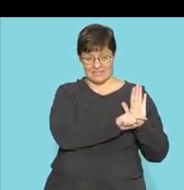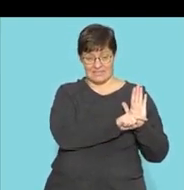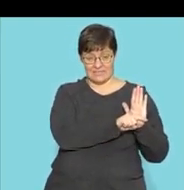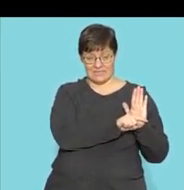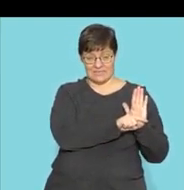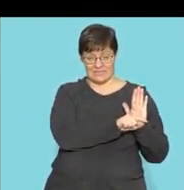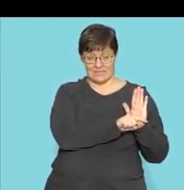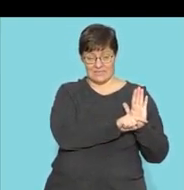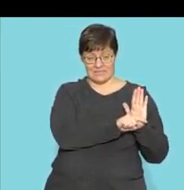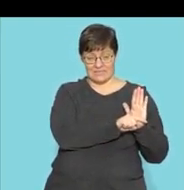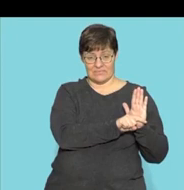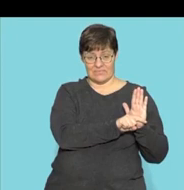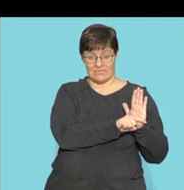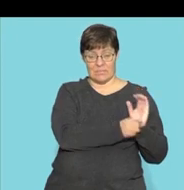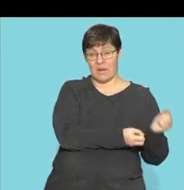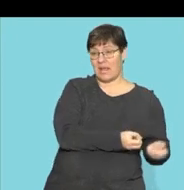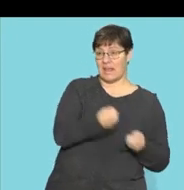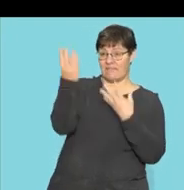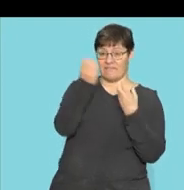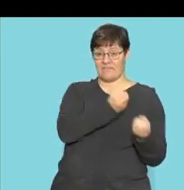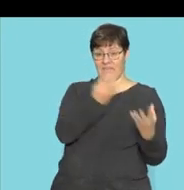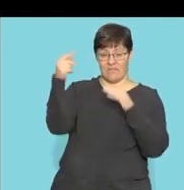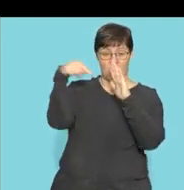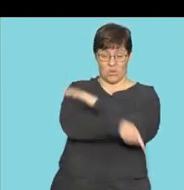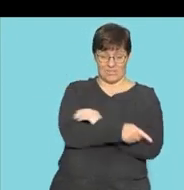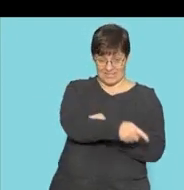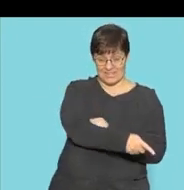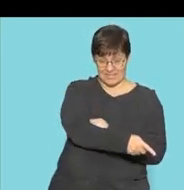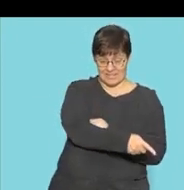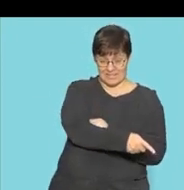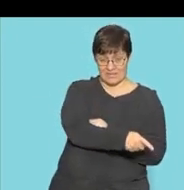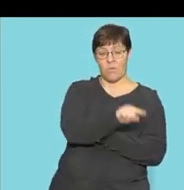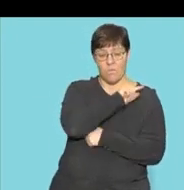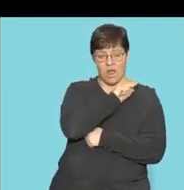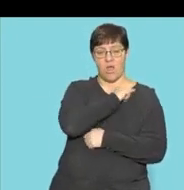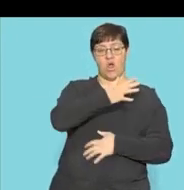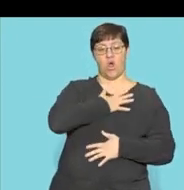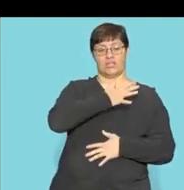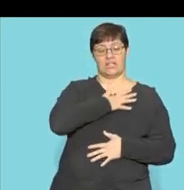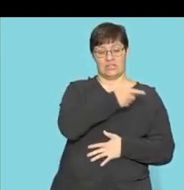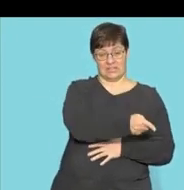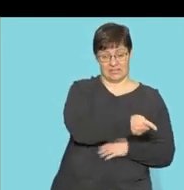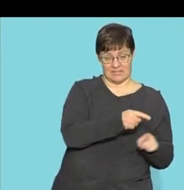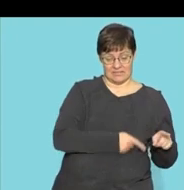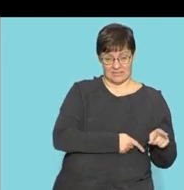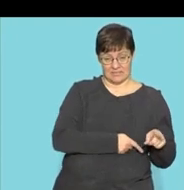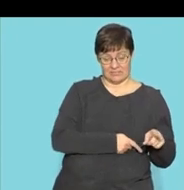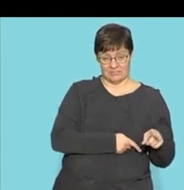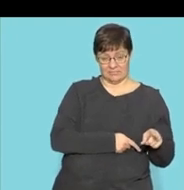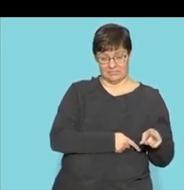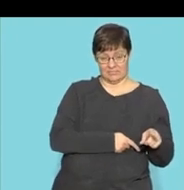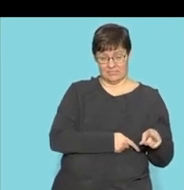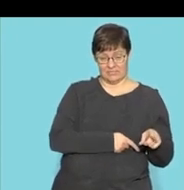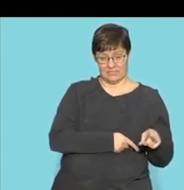that are being lost, because this is oxidation.